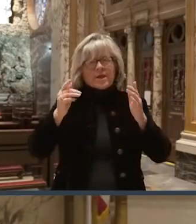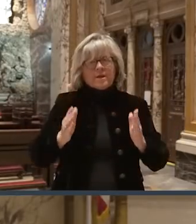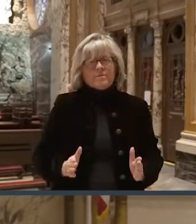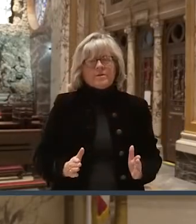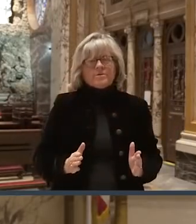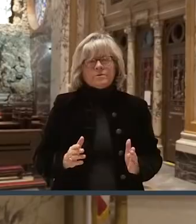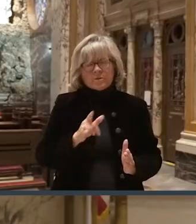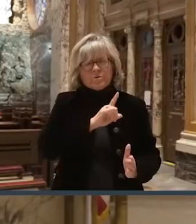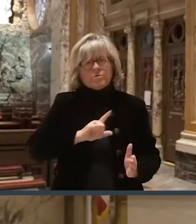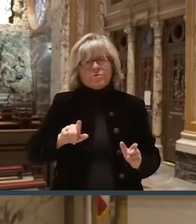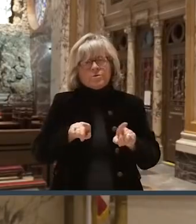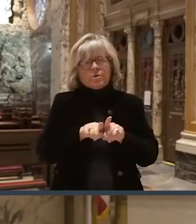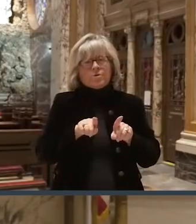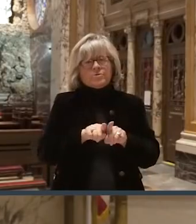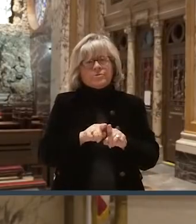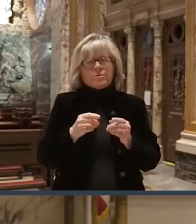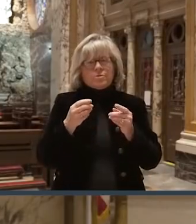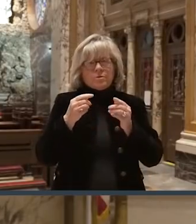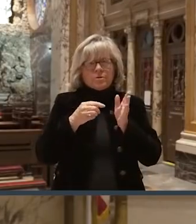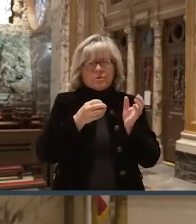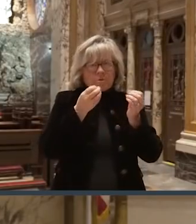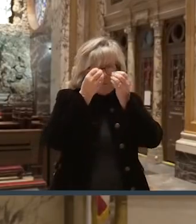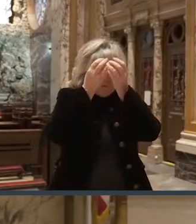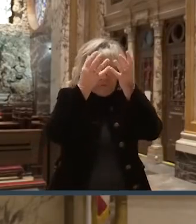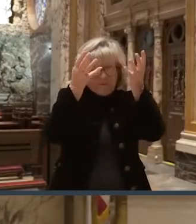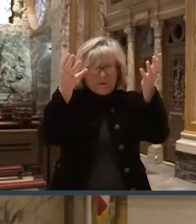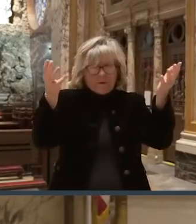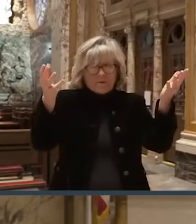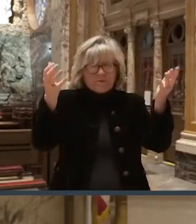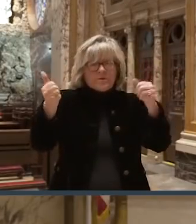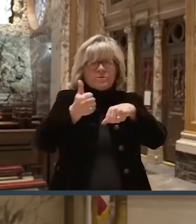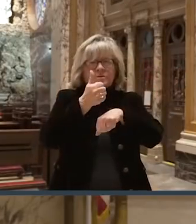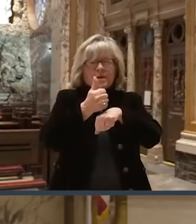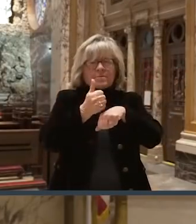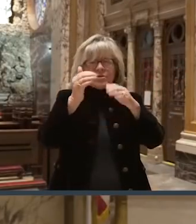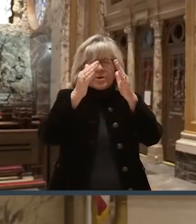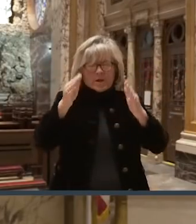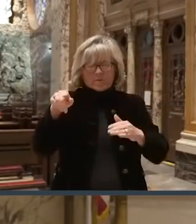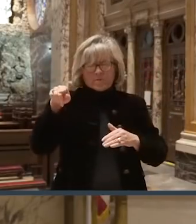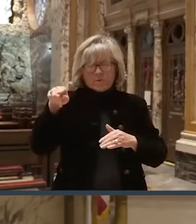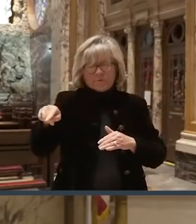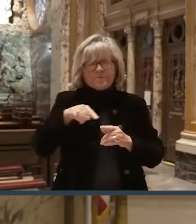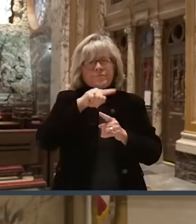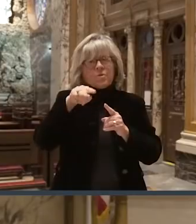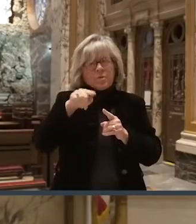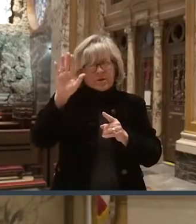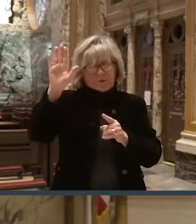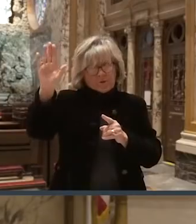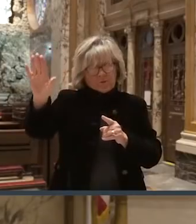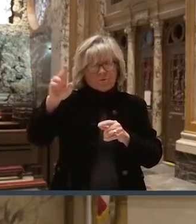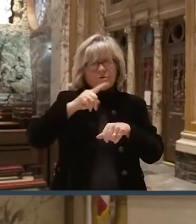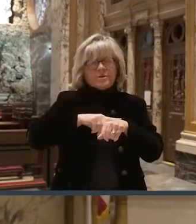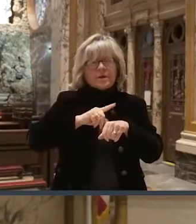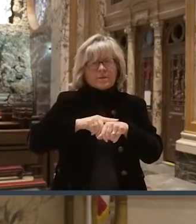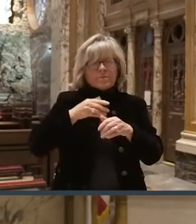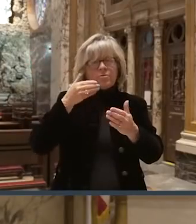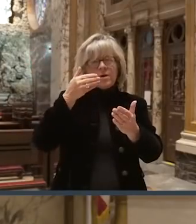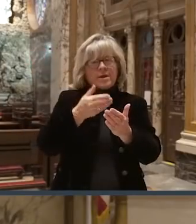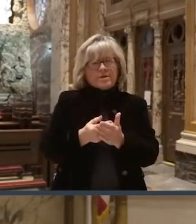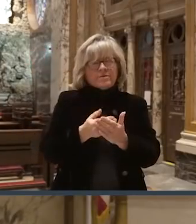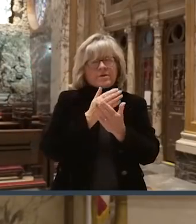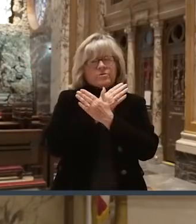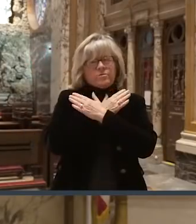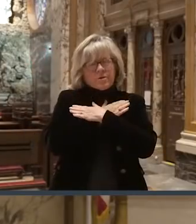Lord also reveals to you that he will establish a house for you. And when your time comes and you rest with your